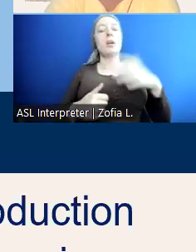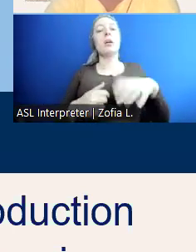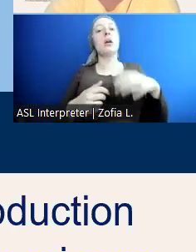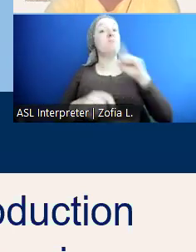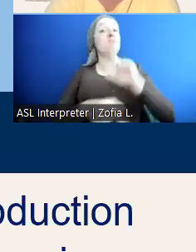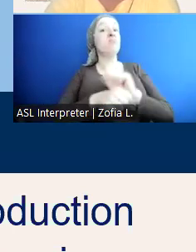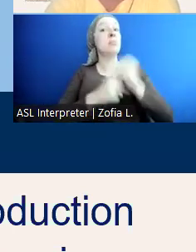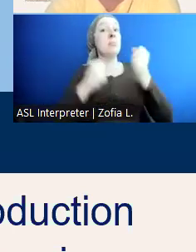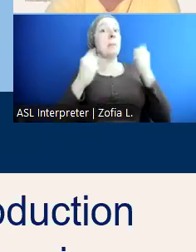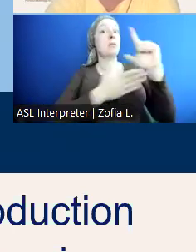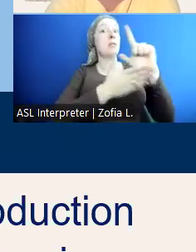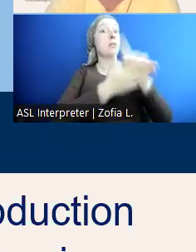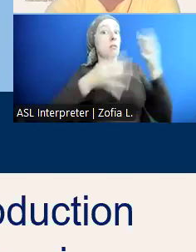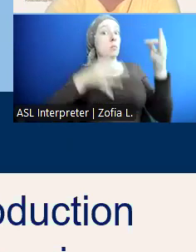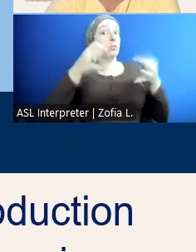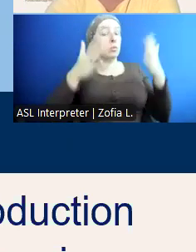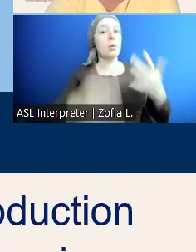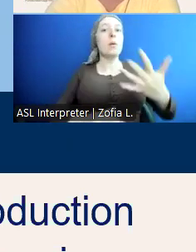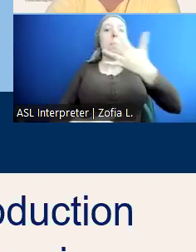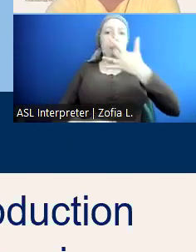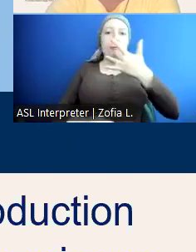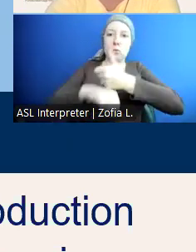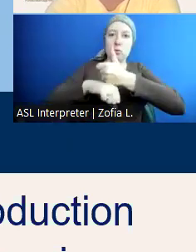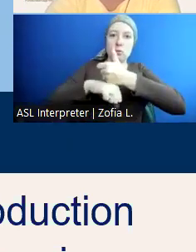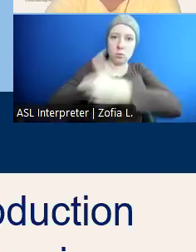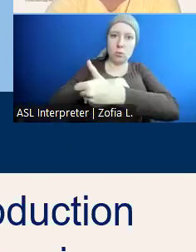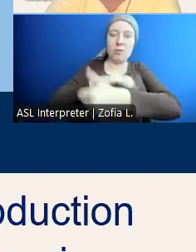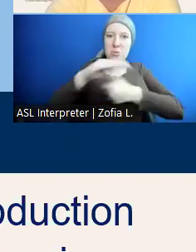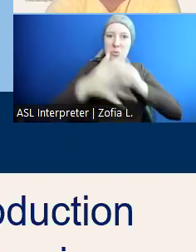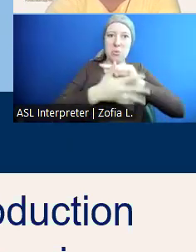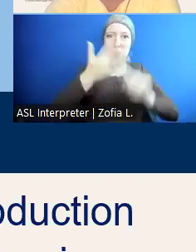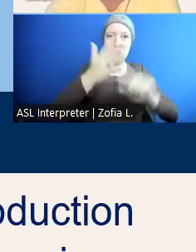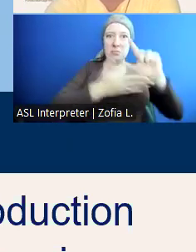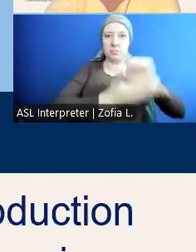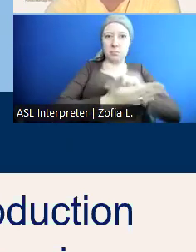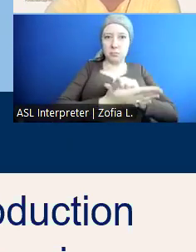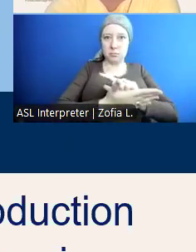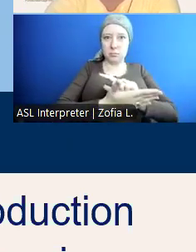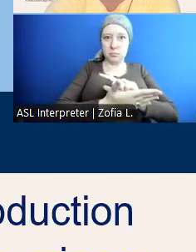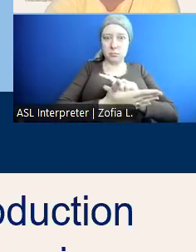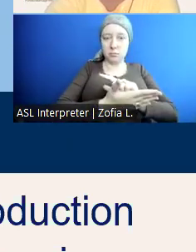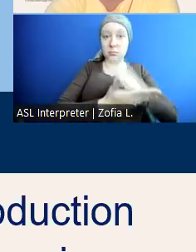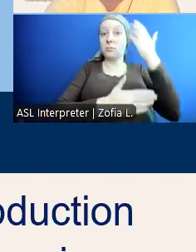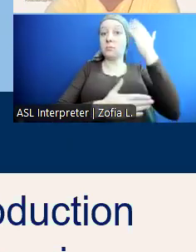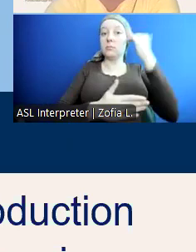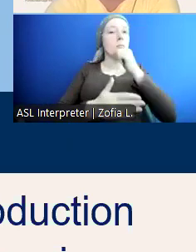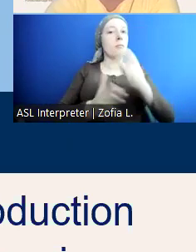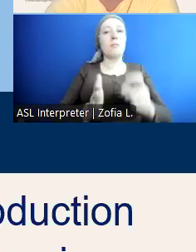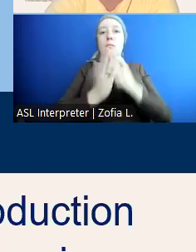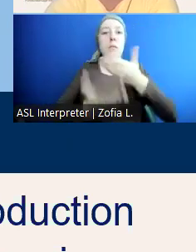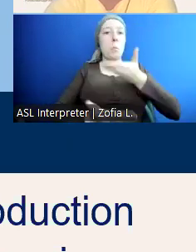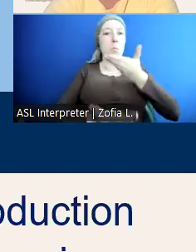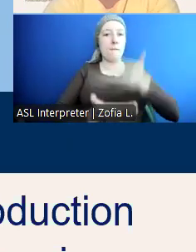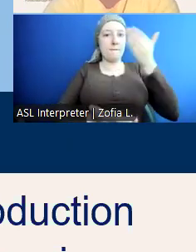prosecutors may prefer charging under those statutes as they do not require proof of